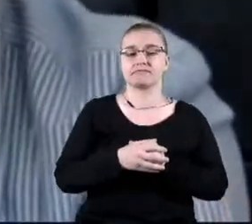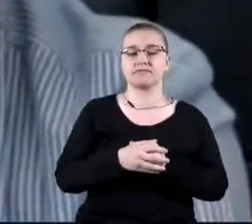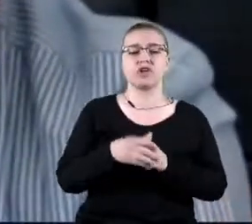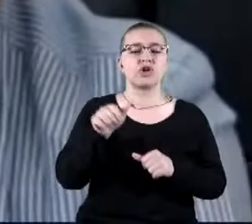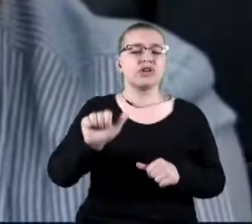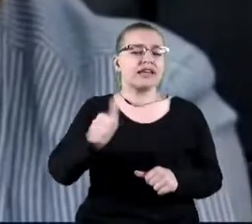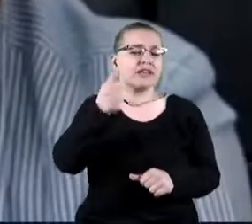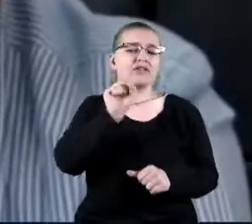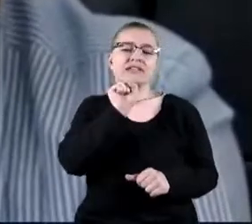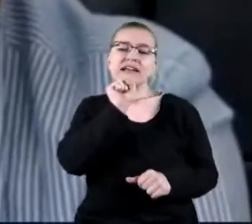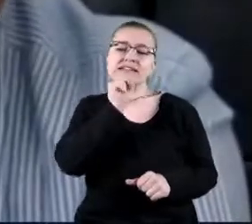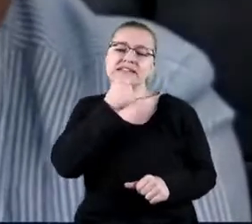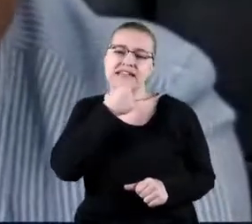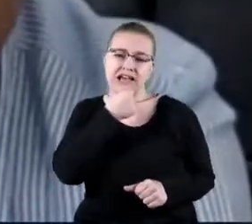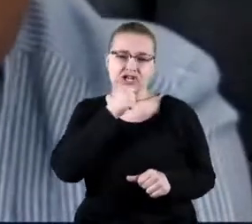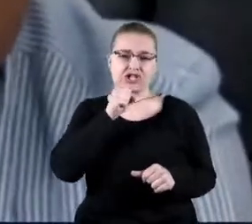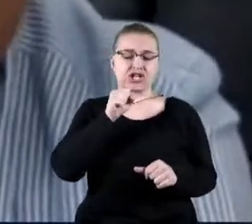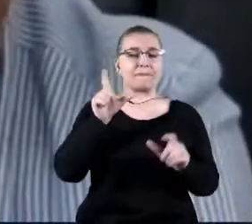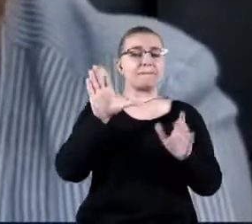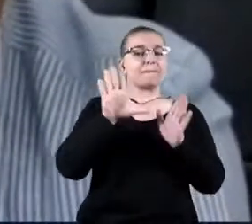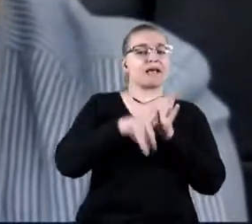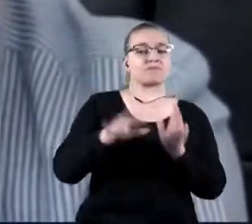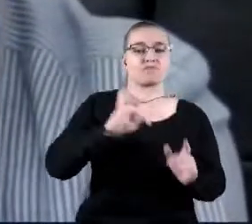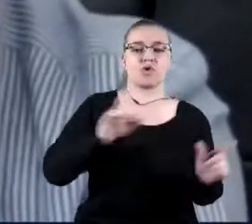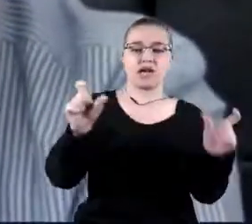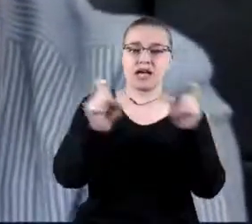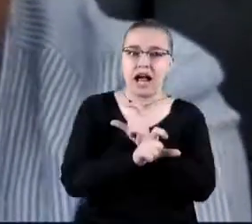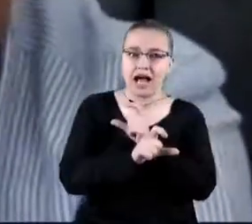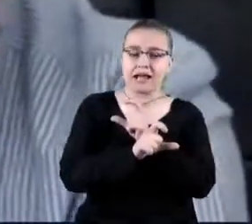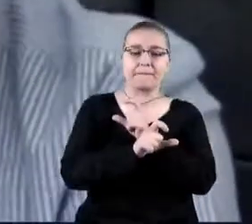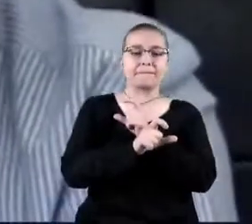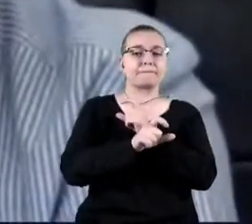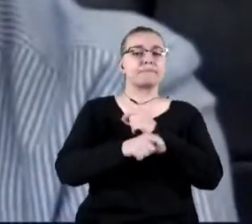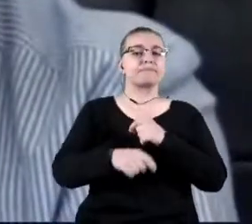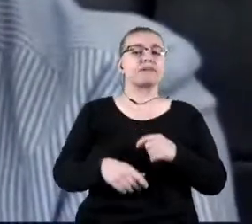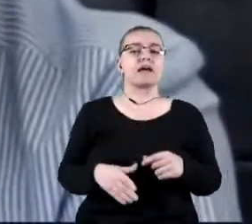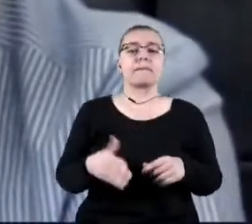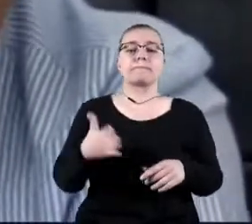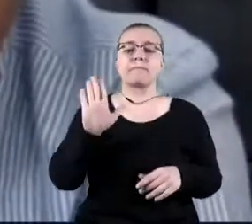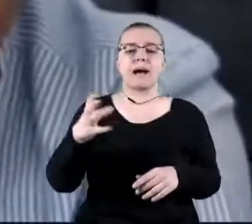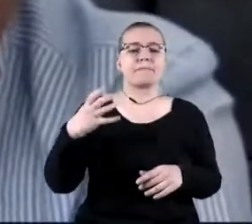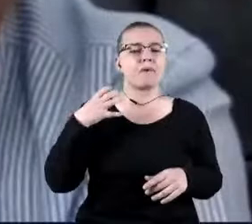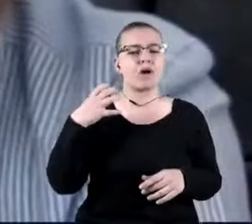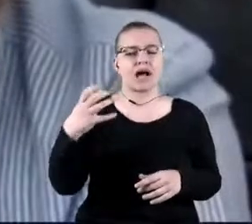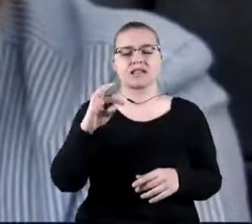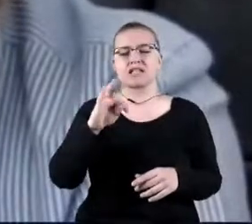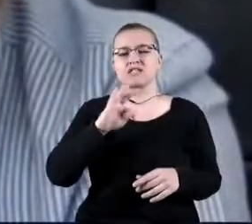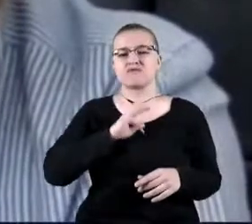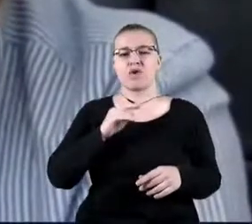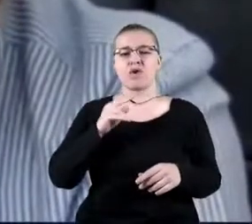old. One of the oldest cities in